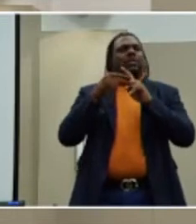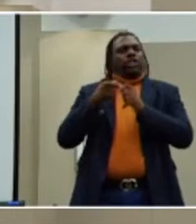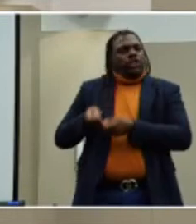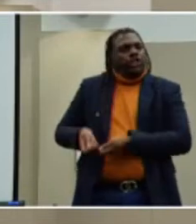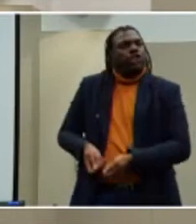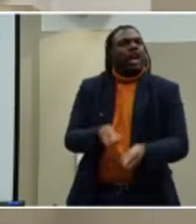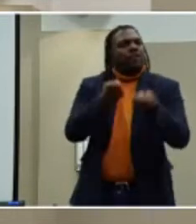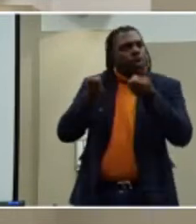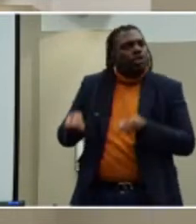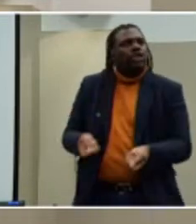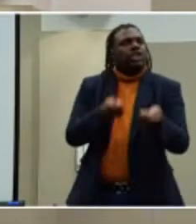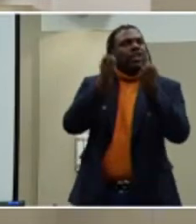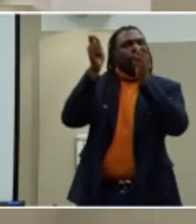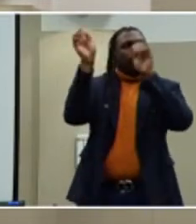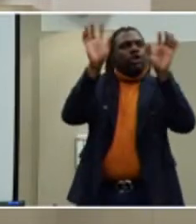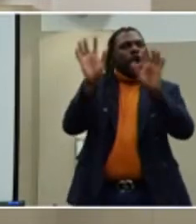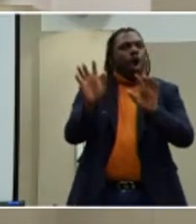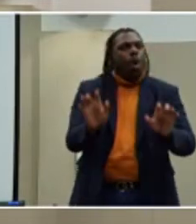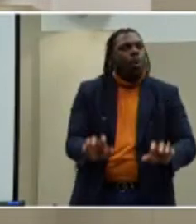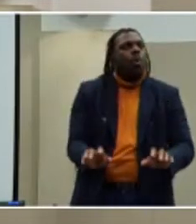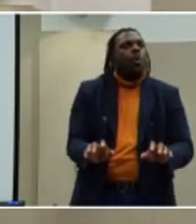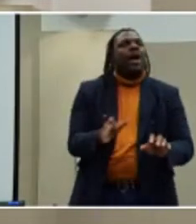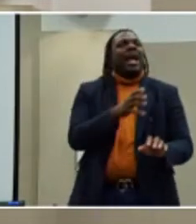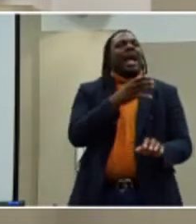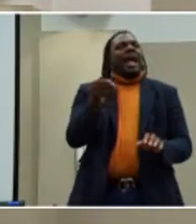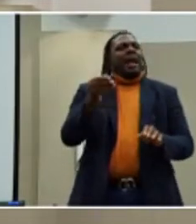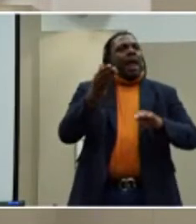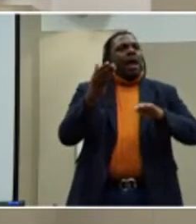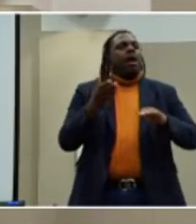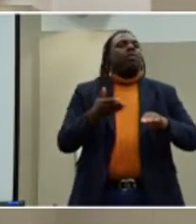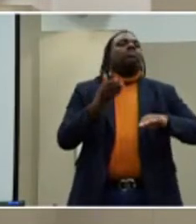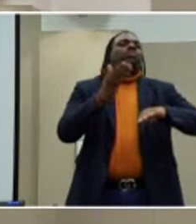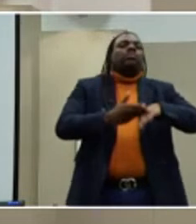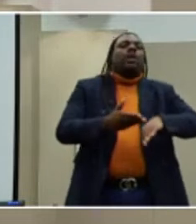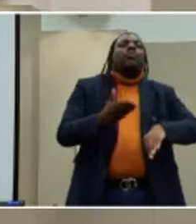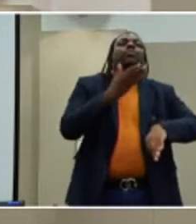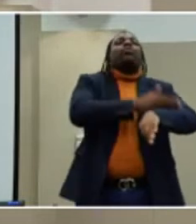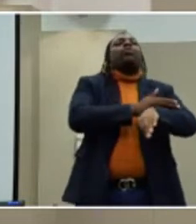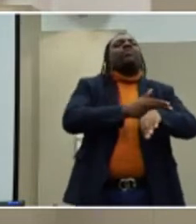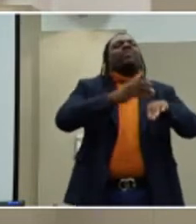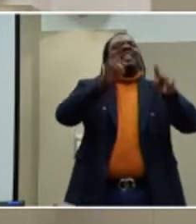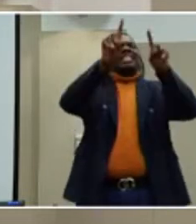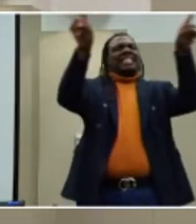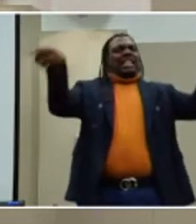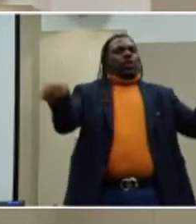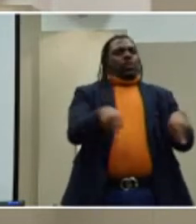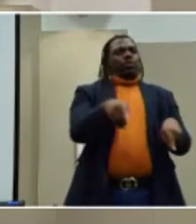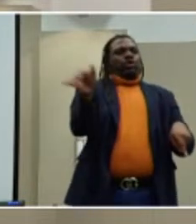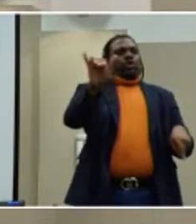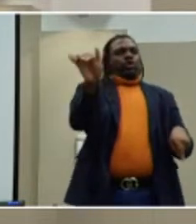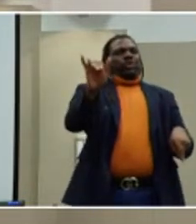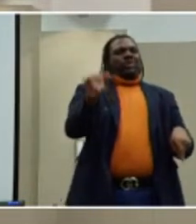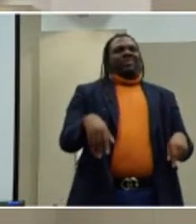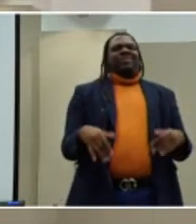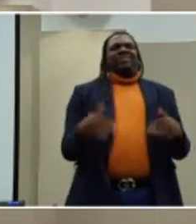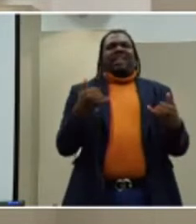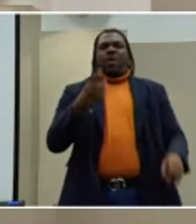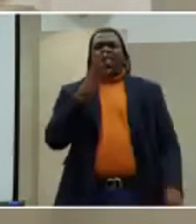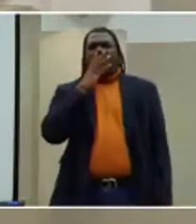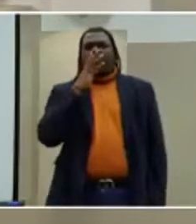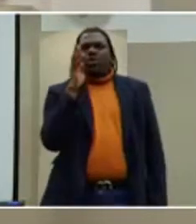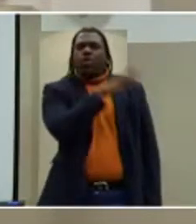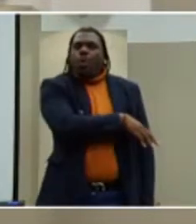sidewalks after the snow, installing and updating pedestrian signals. Neglecting these